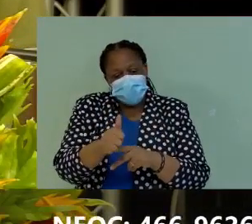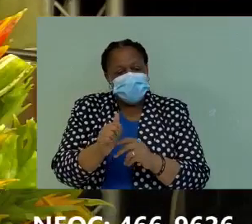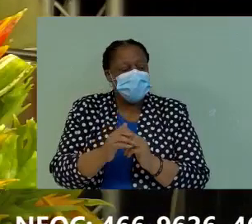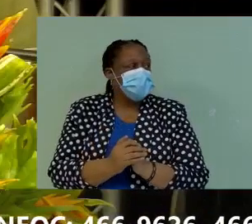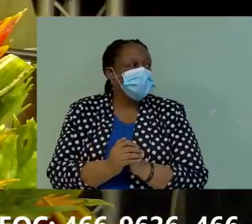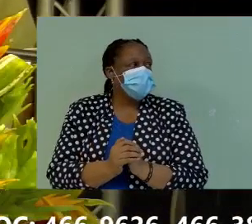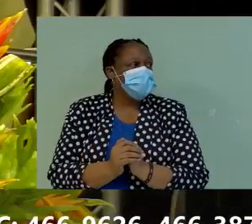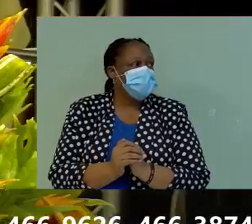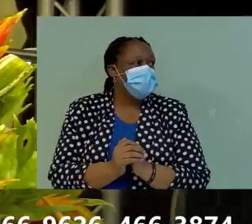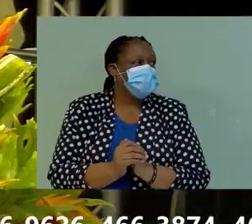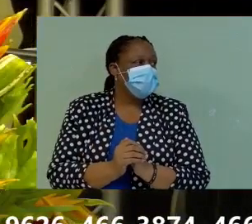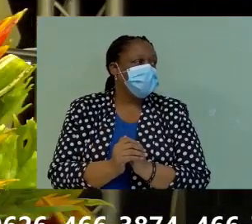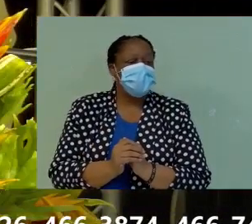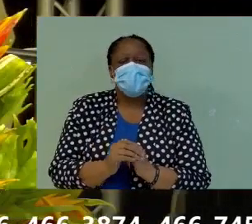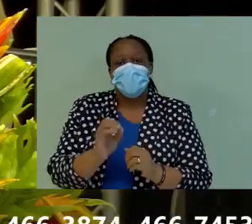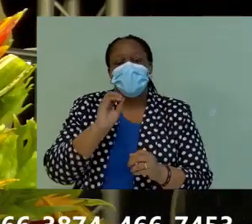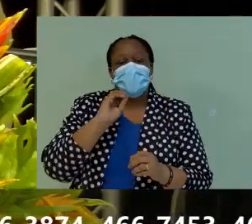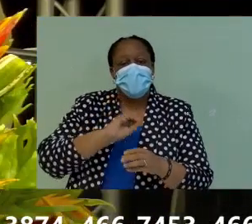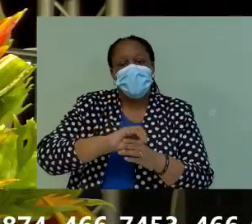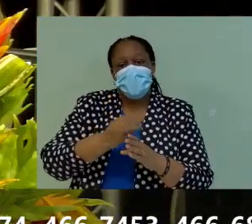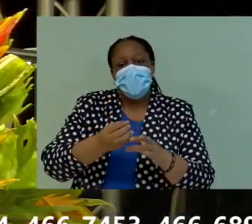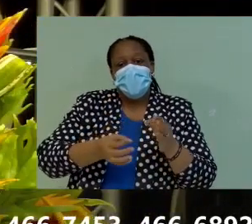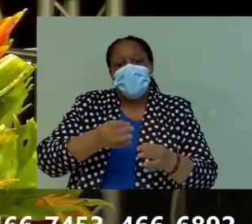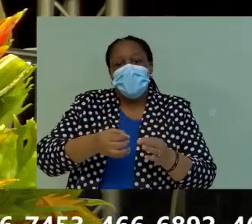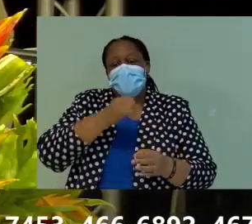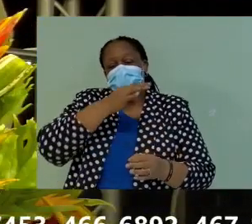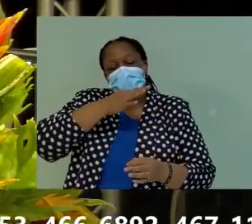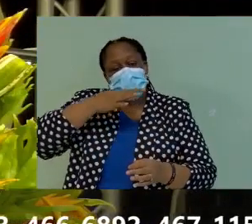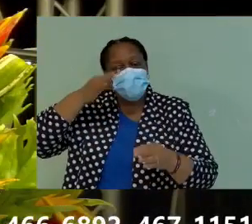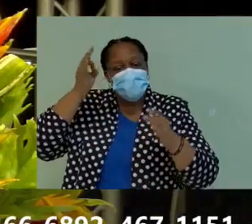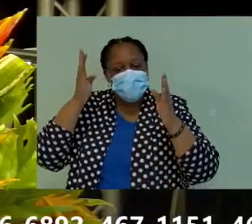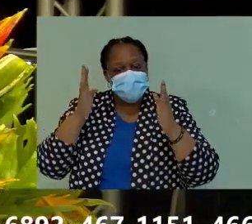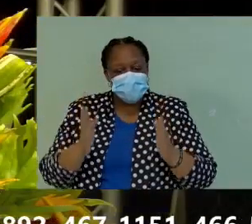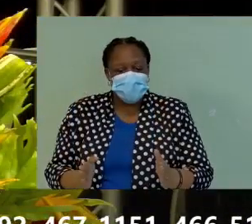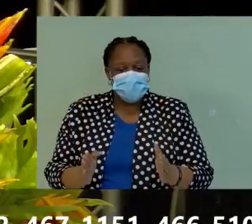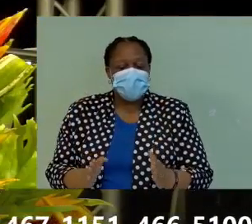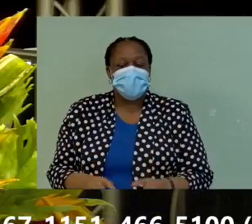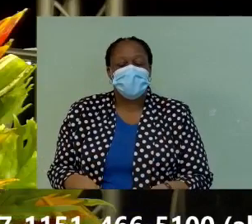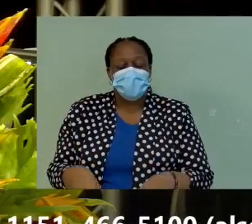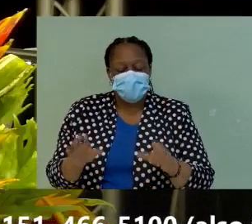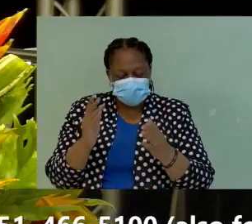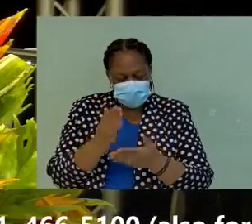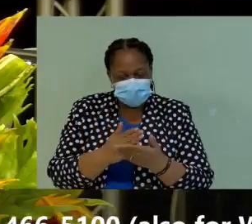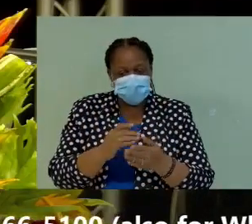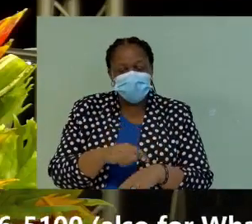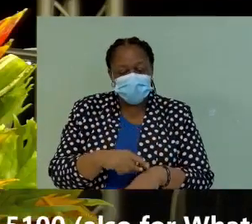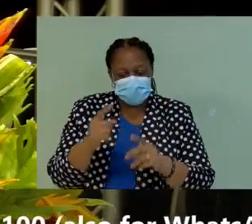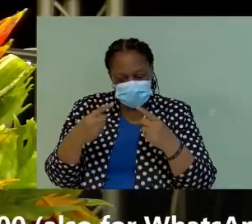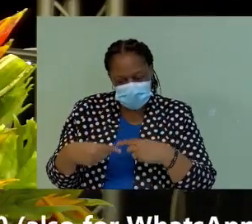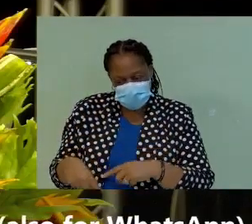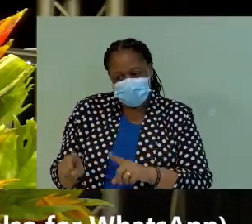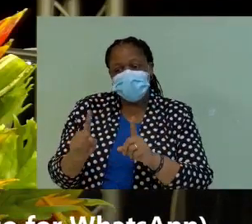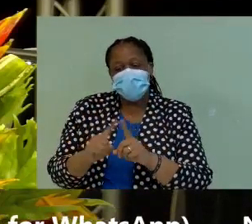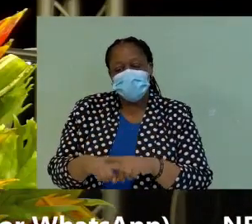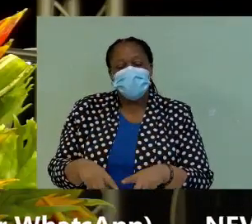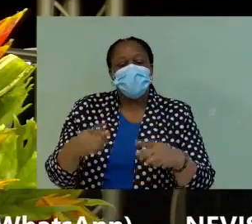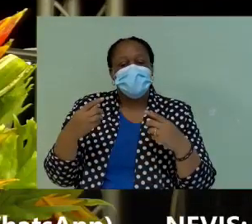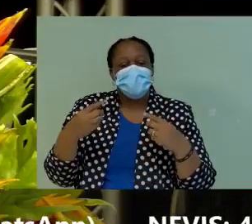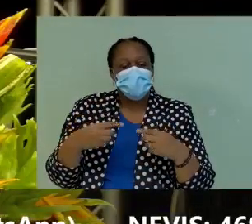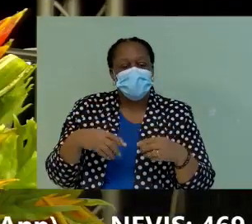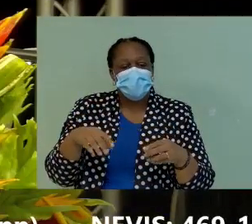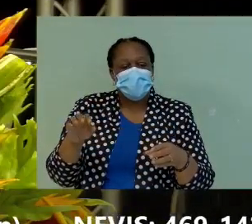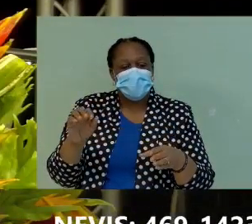or if you are a farmer, you are permitted limited time on these days to attend to these